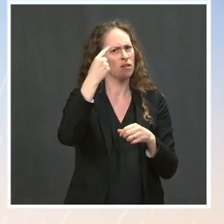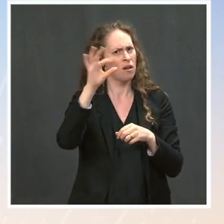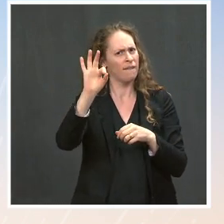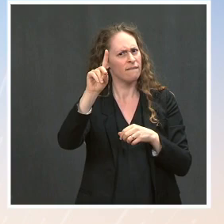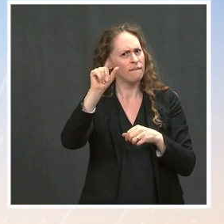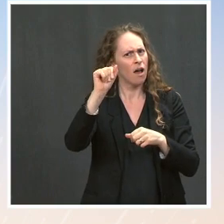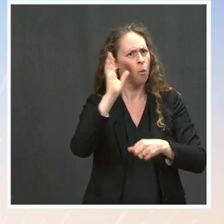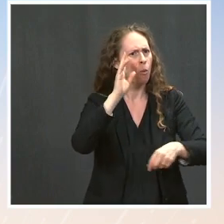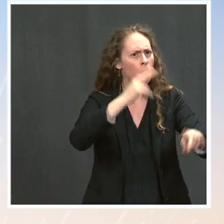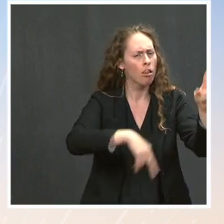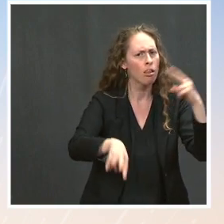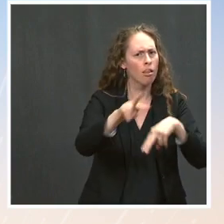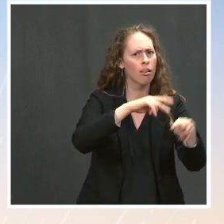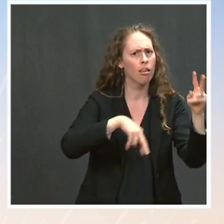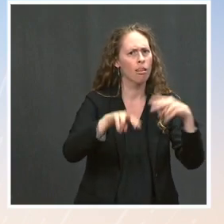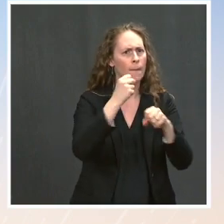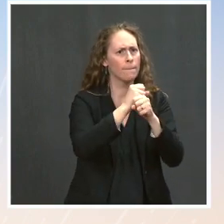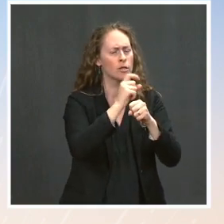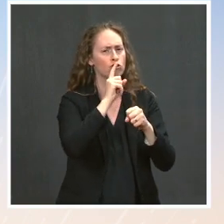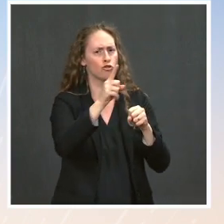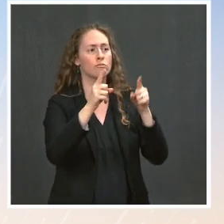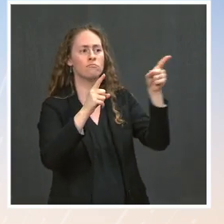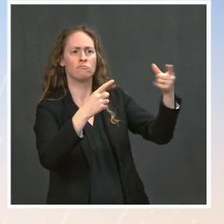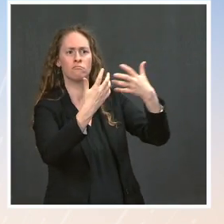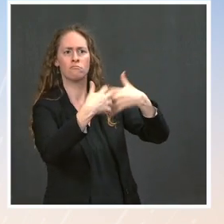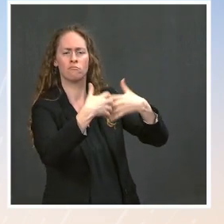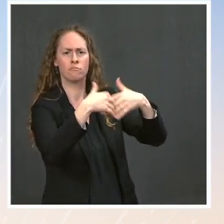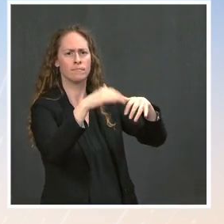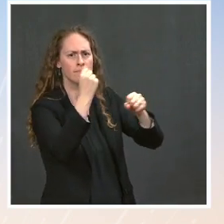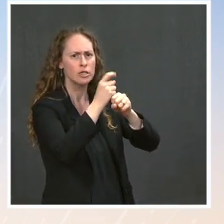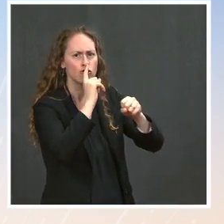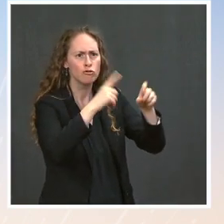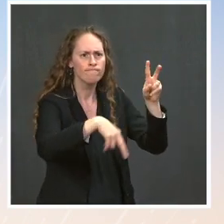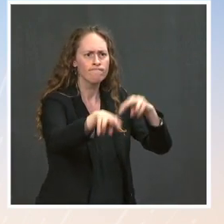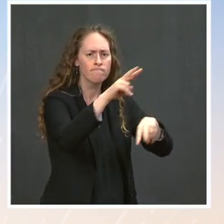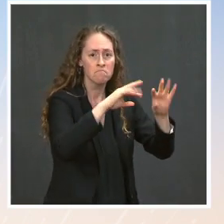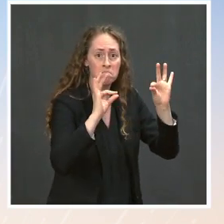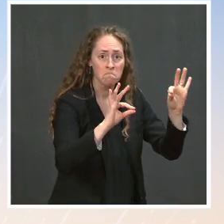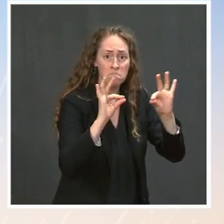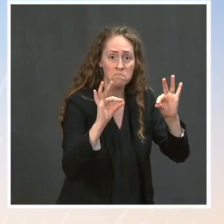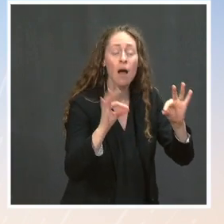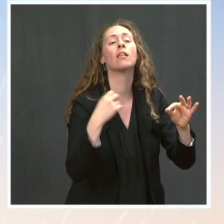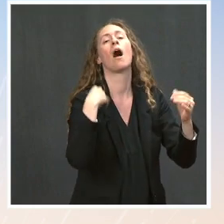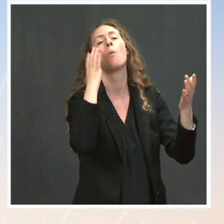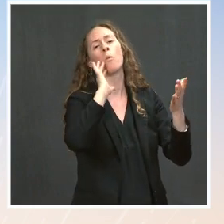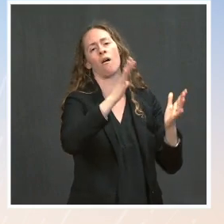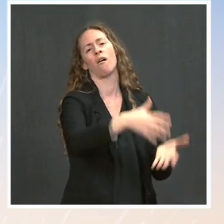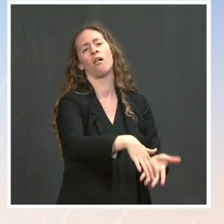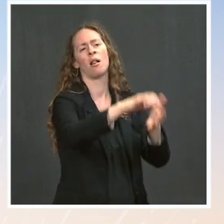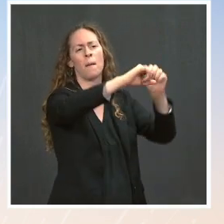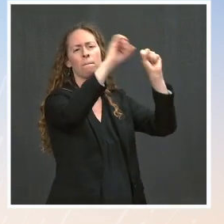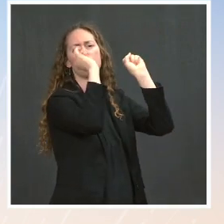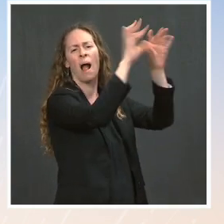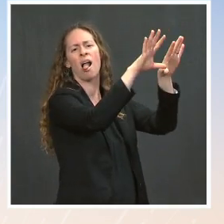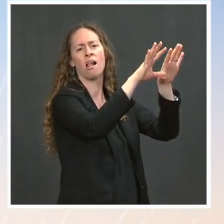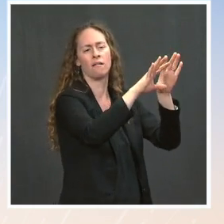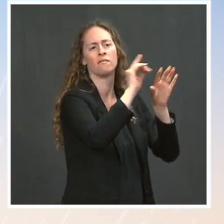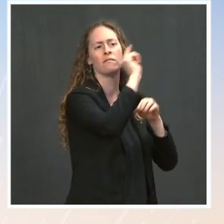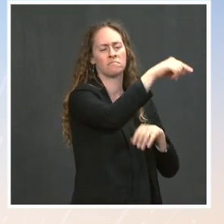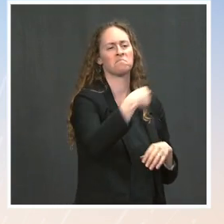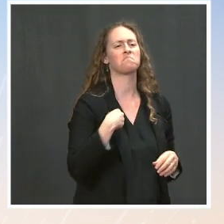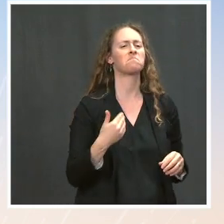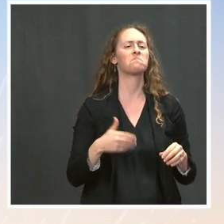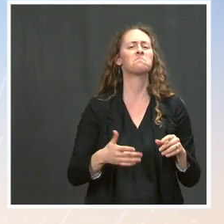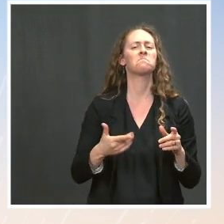doses made at the plant where these AstraZeneca doses were produced. And I anticipate in the near future, our team will share more details about